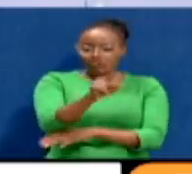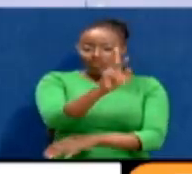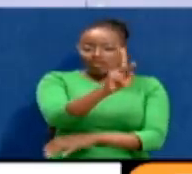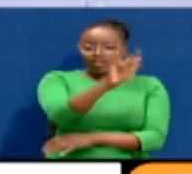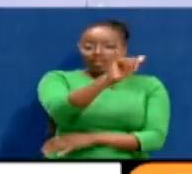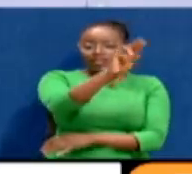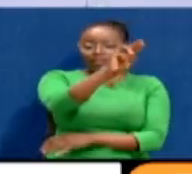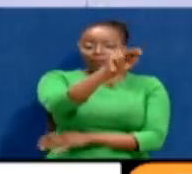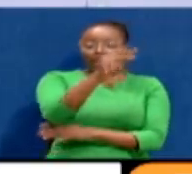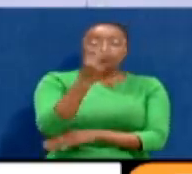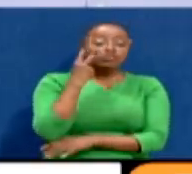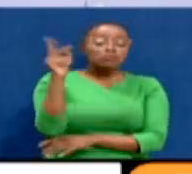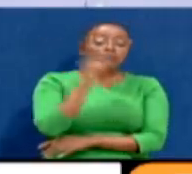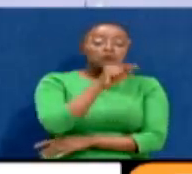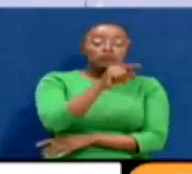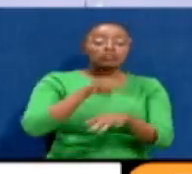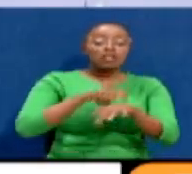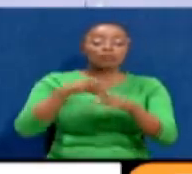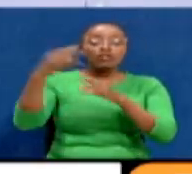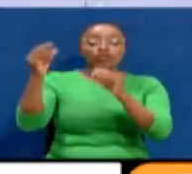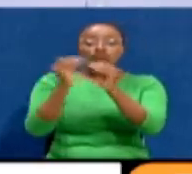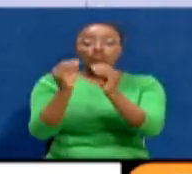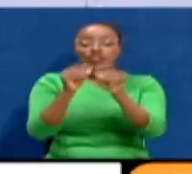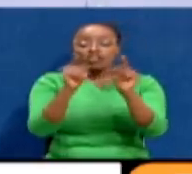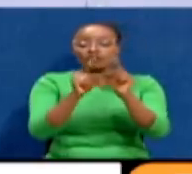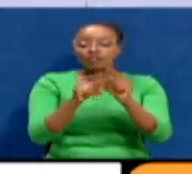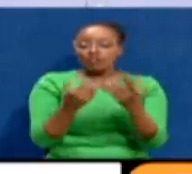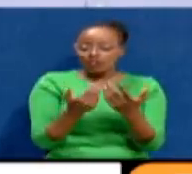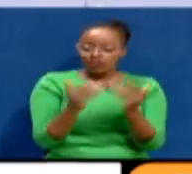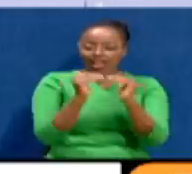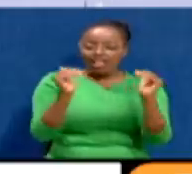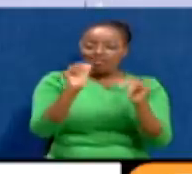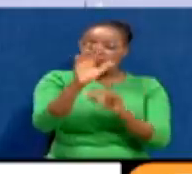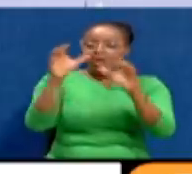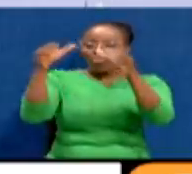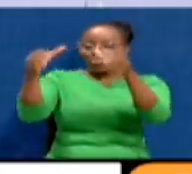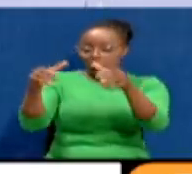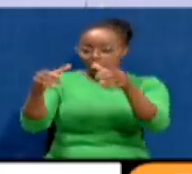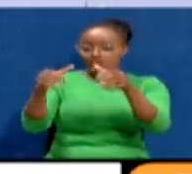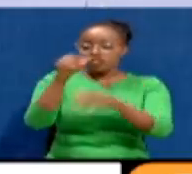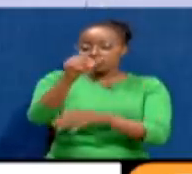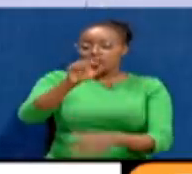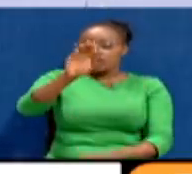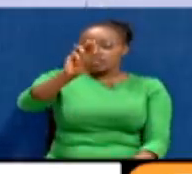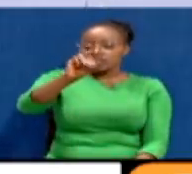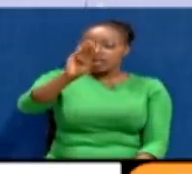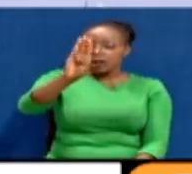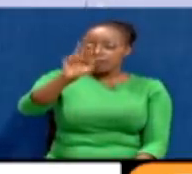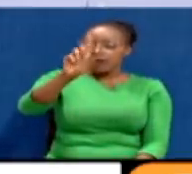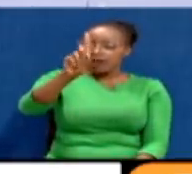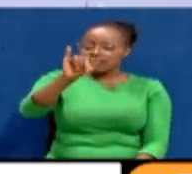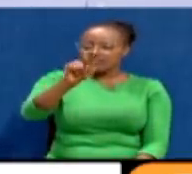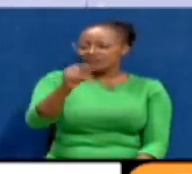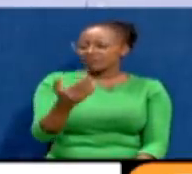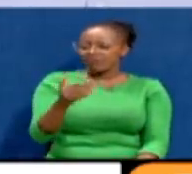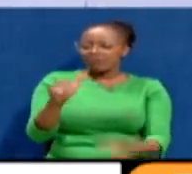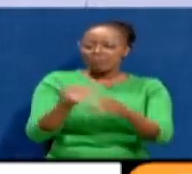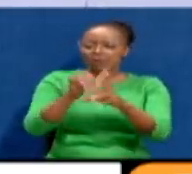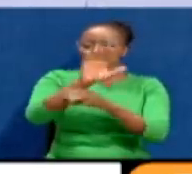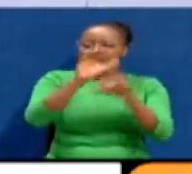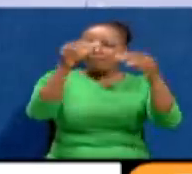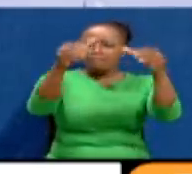Ichung'wah, because we saw you at one of those rallies, and of course at a party level for you, John Mbadi. My question is, members of